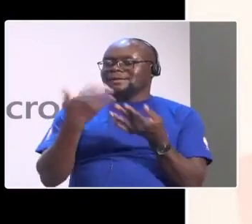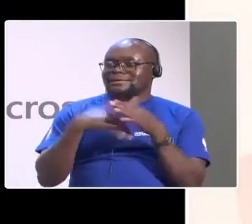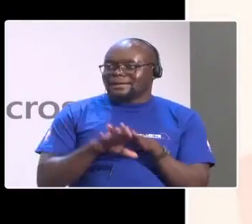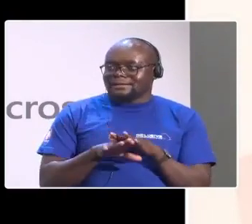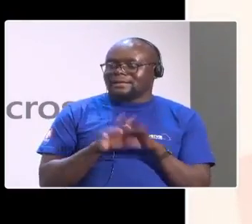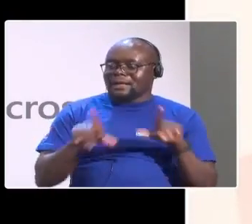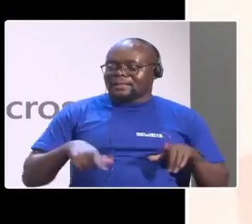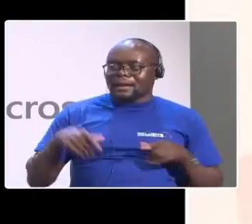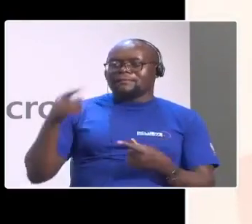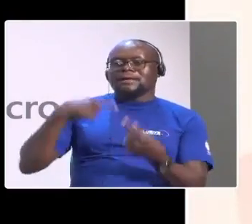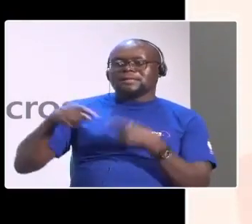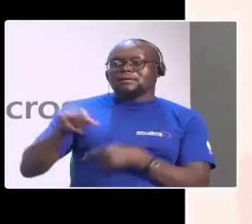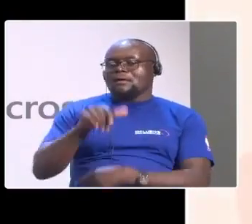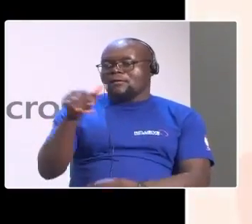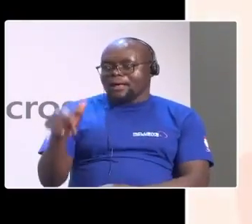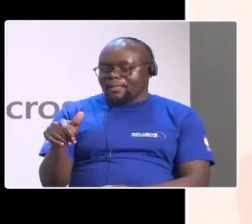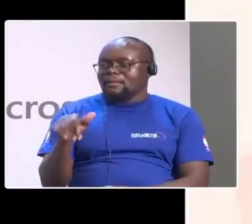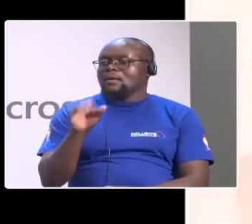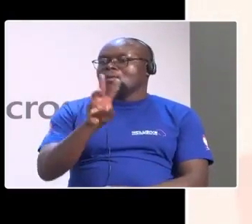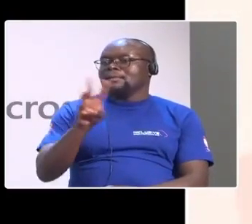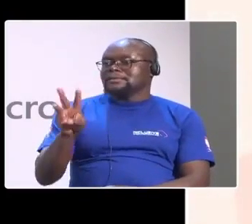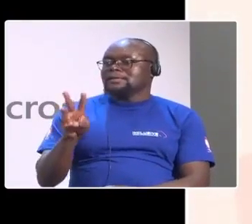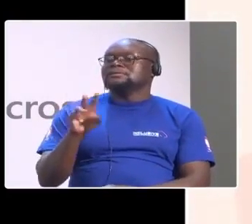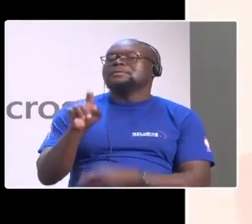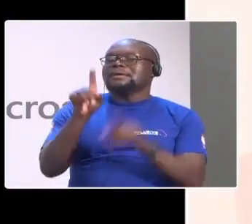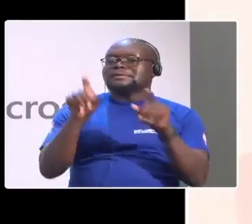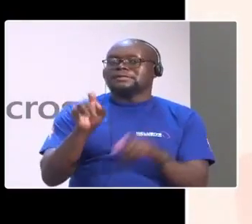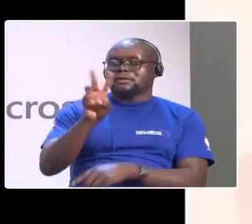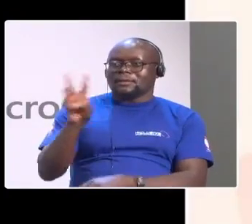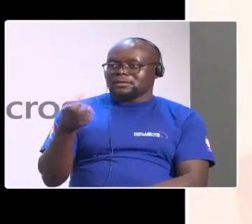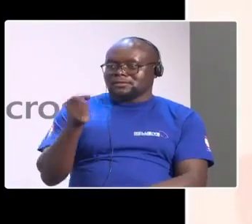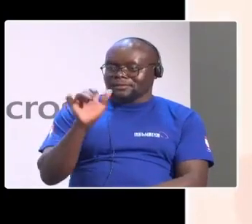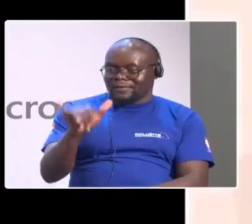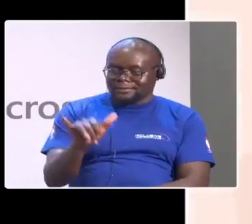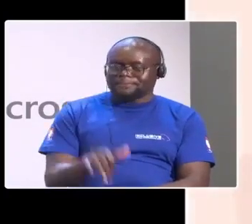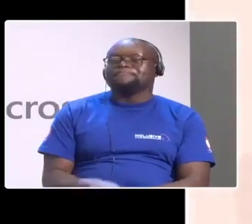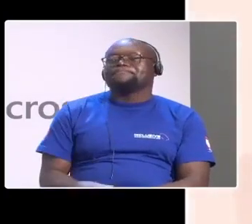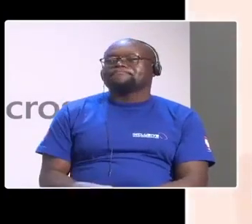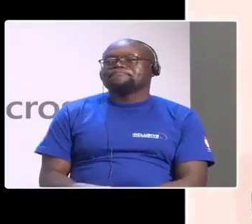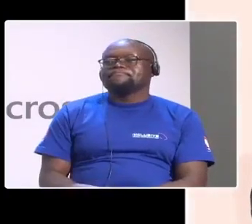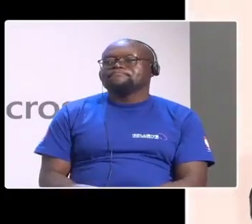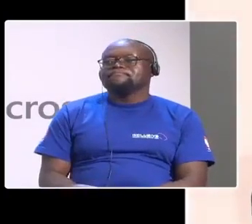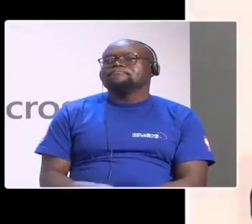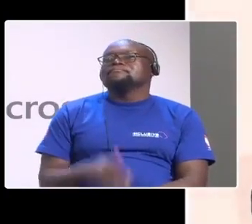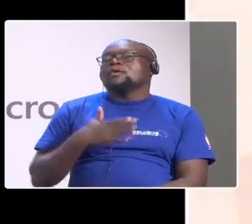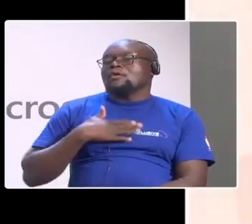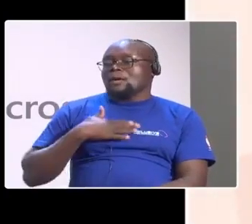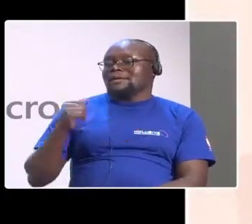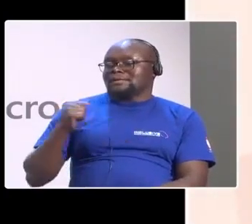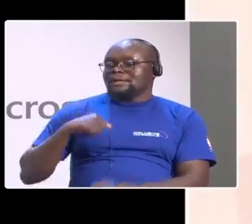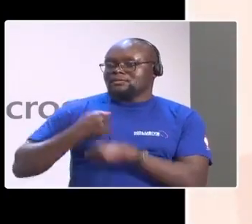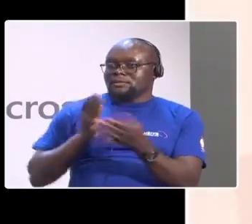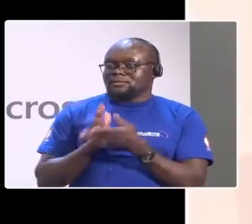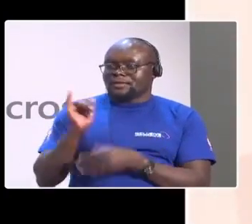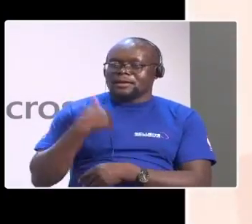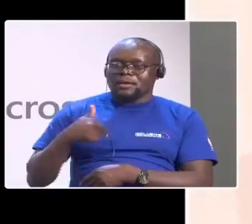life cycle of auditing that website, of testing that website. So that is on us, IWP, to make sure that